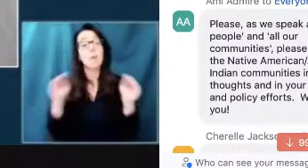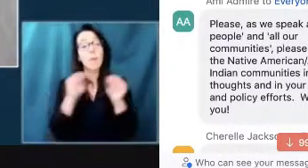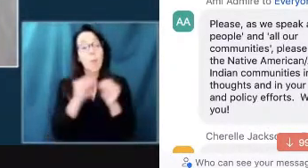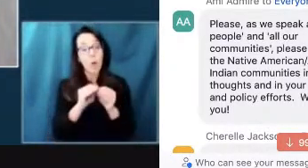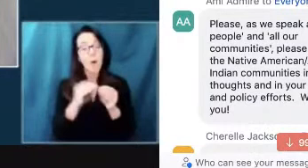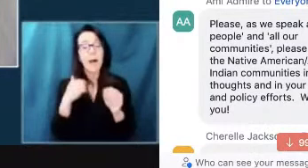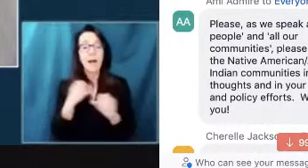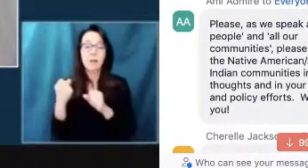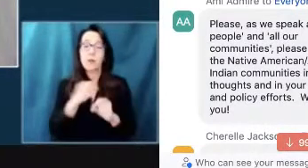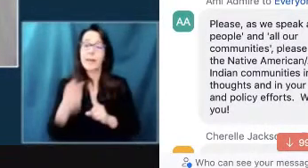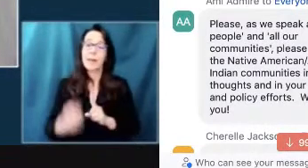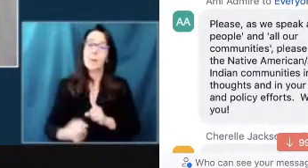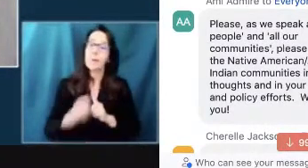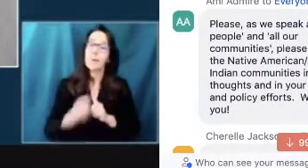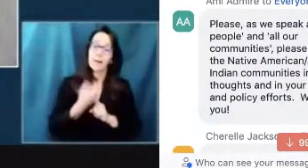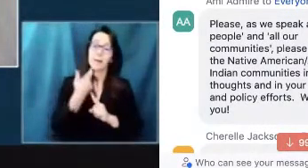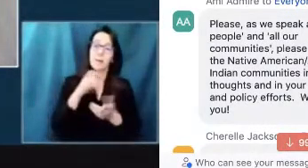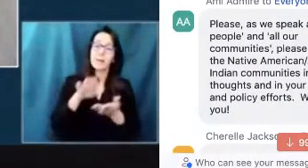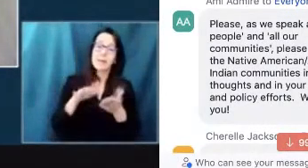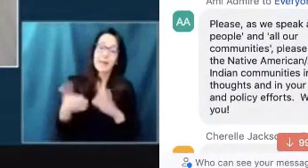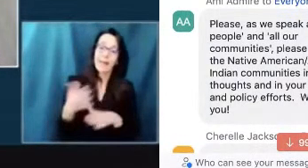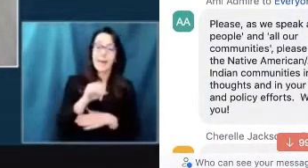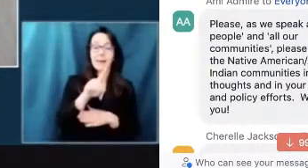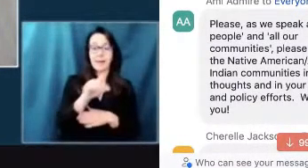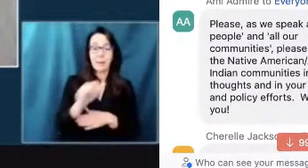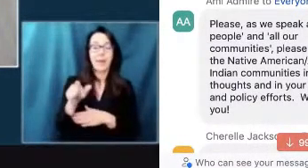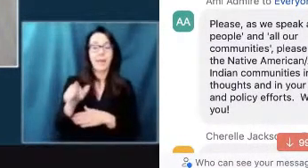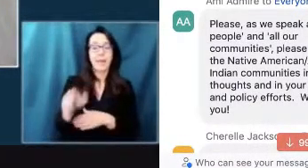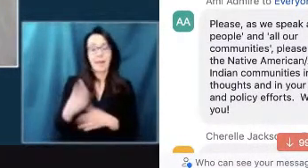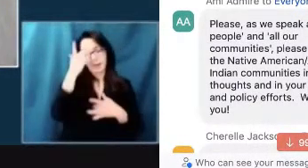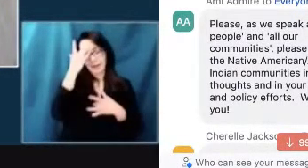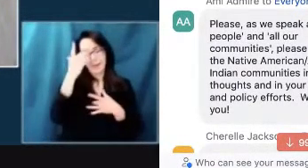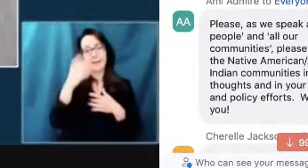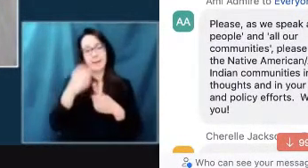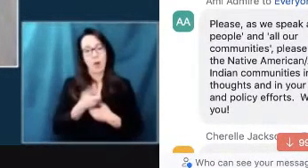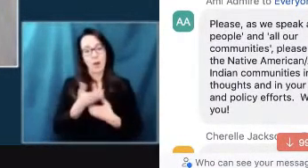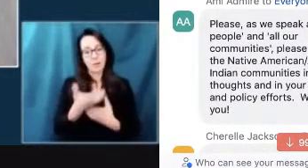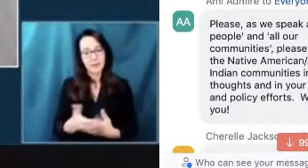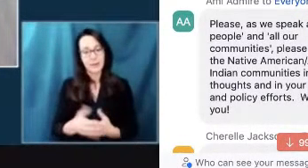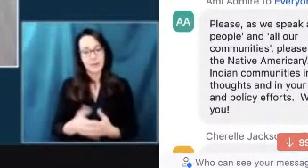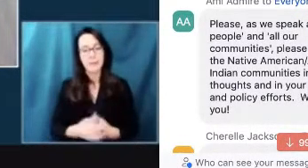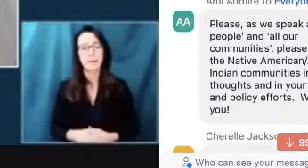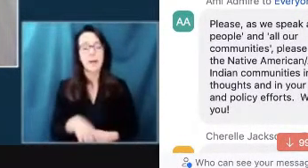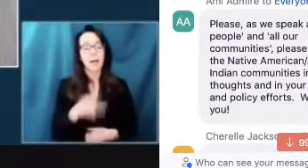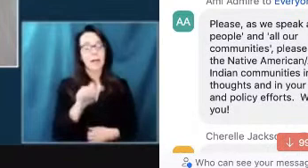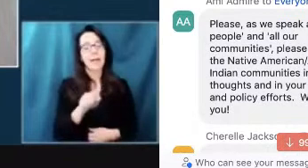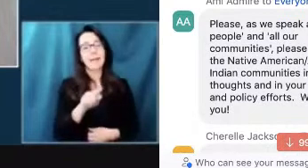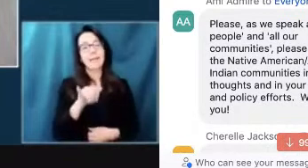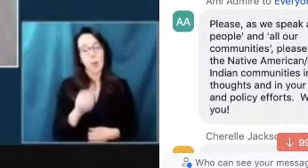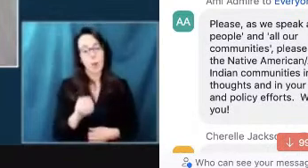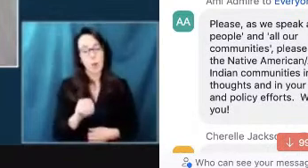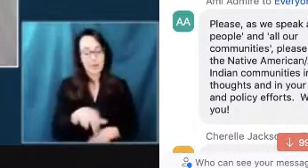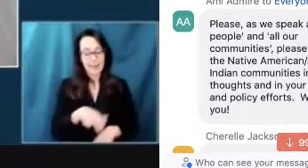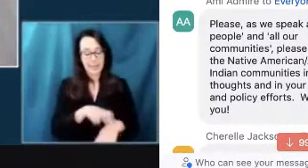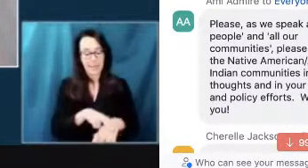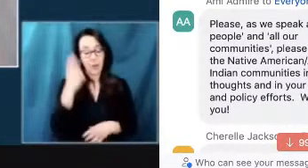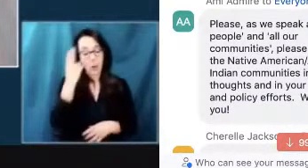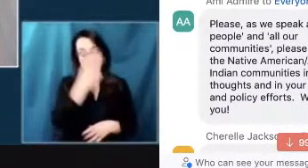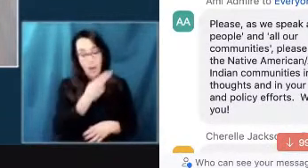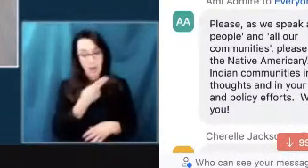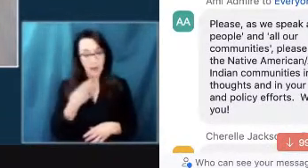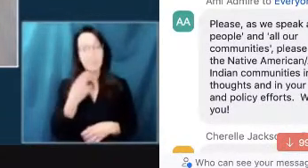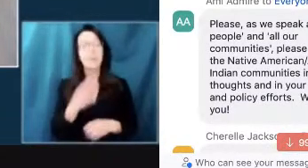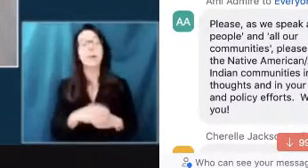death and disability this disease brings. Latinos and Native Hawaiian Pacific Islanders have a